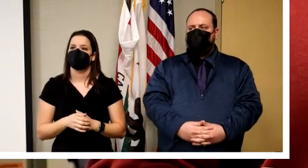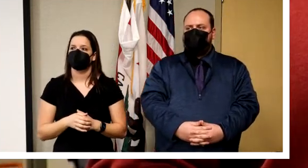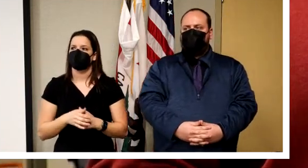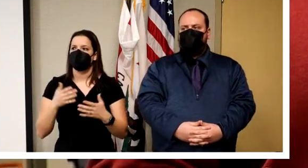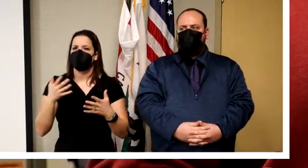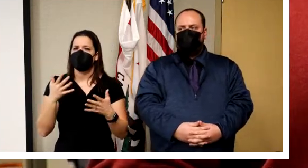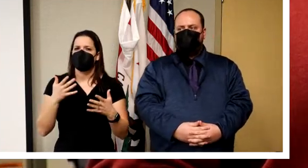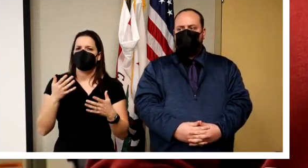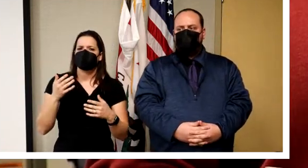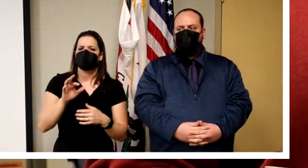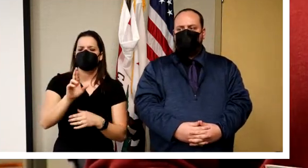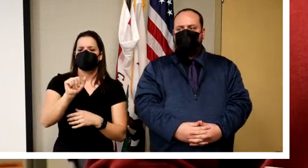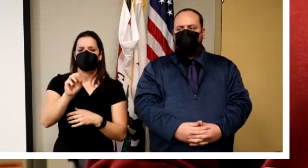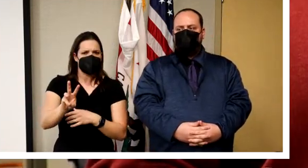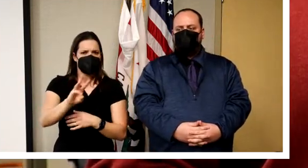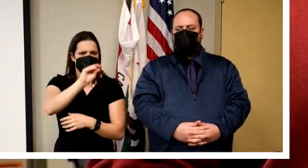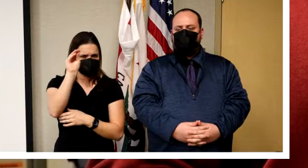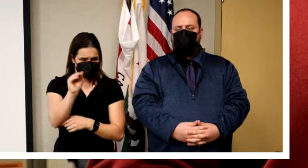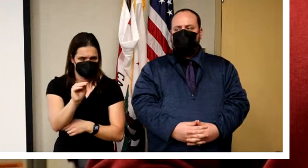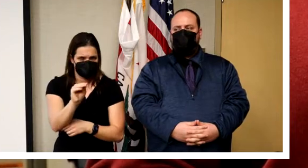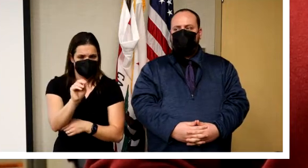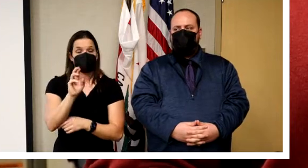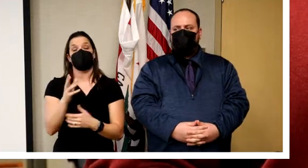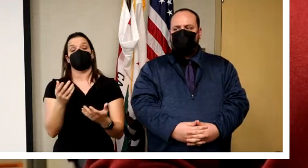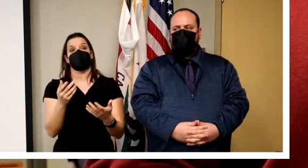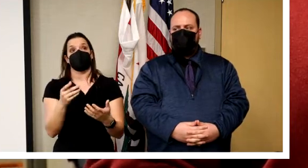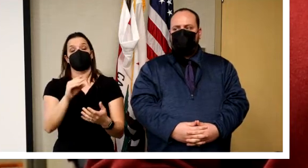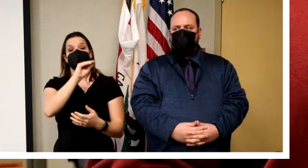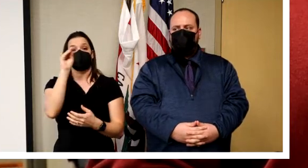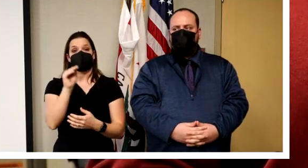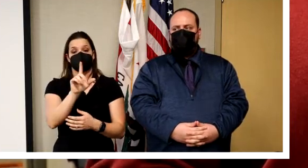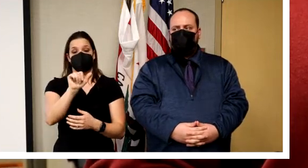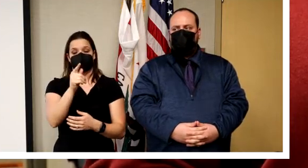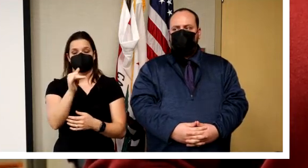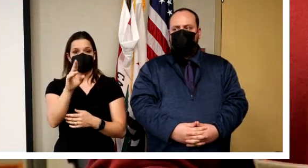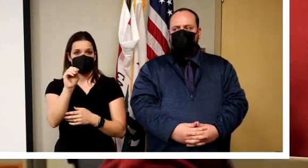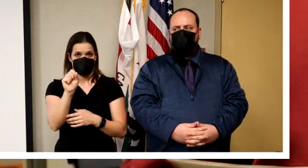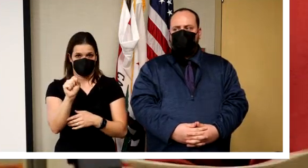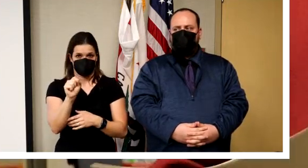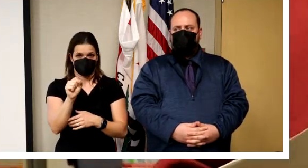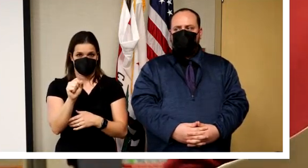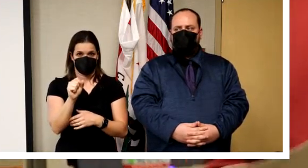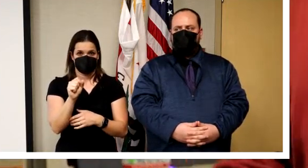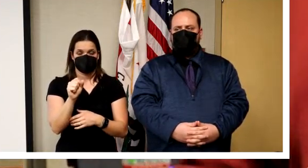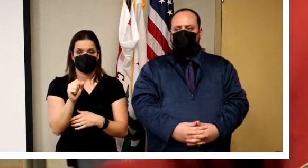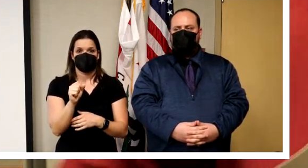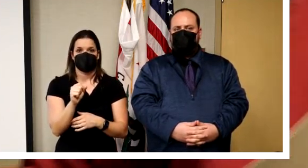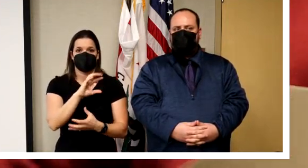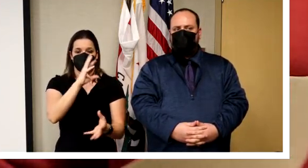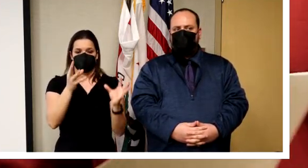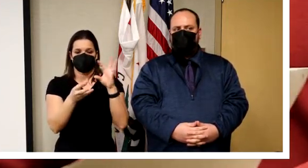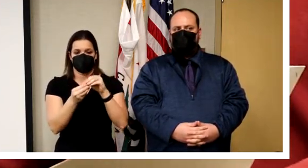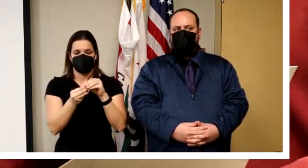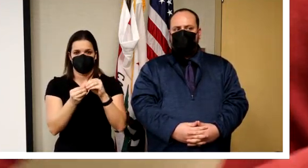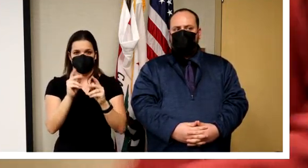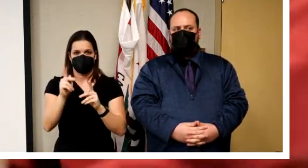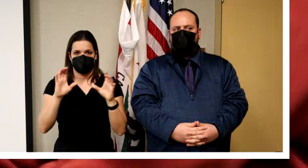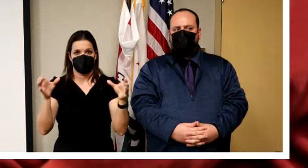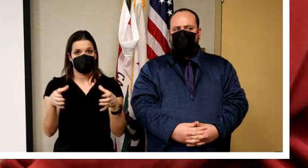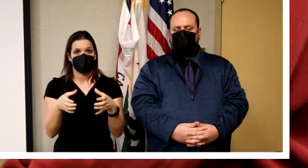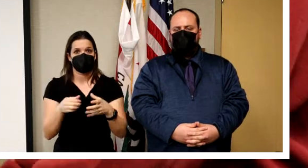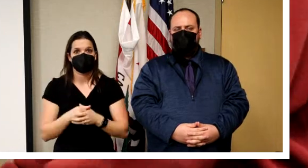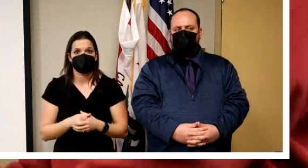raw percentage or the percentage of Latinos vis-a-vis the total population?